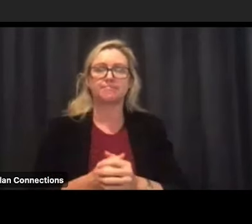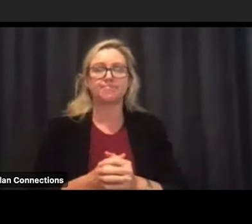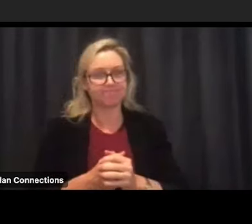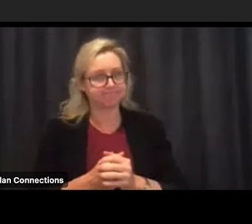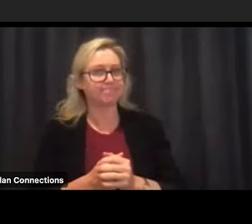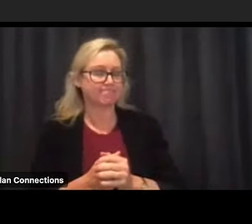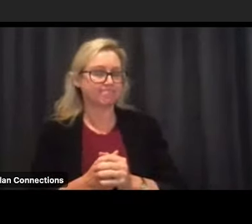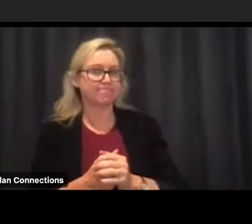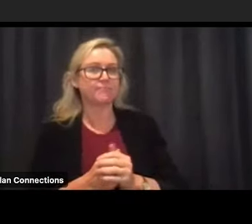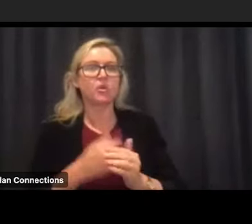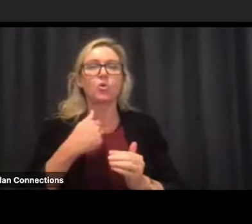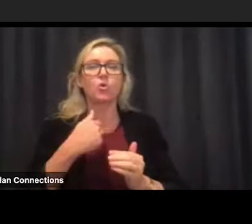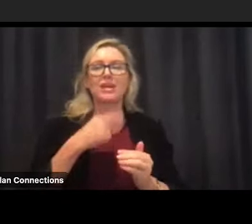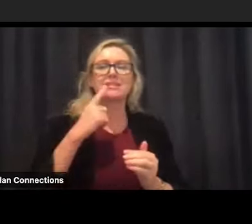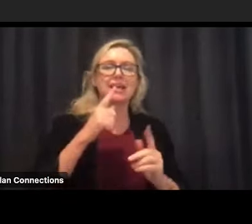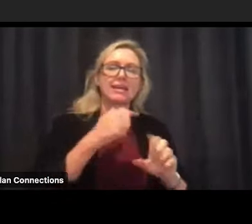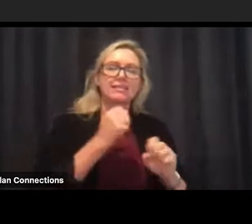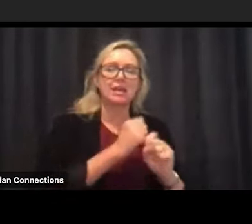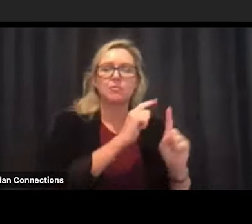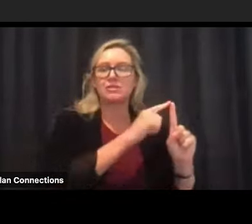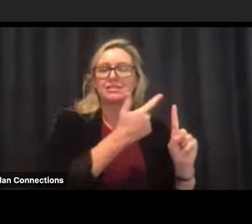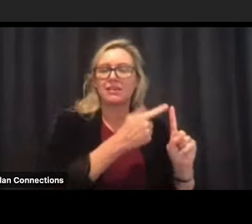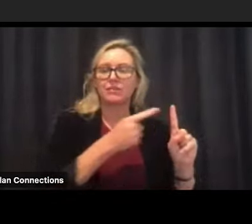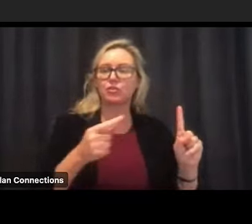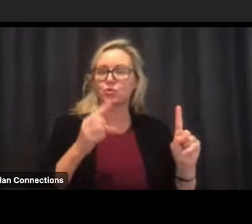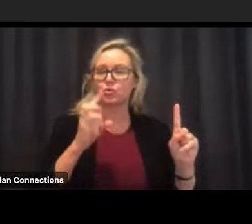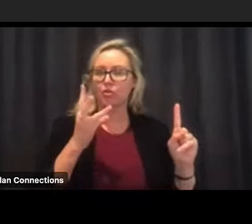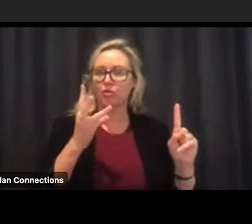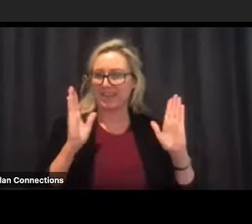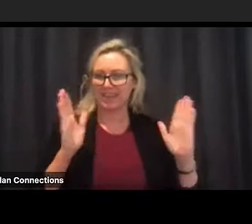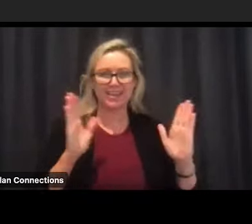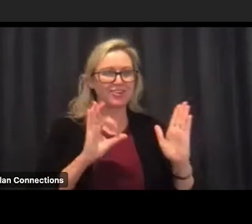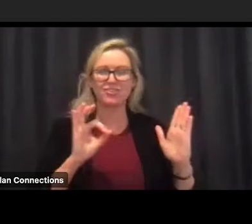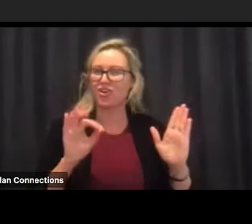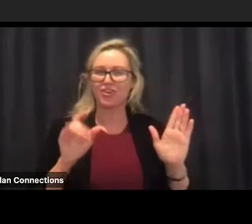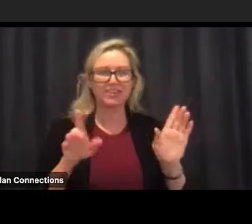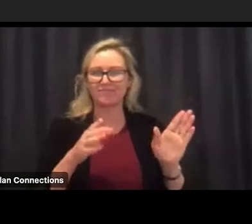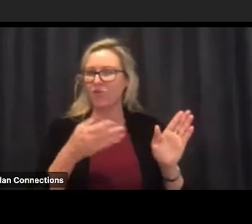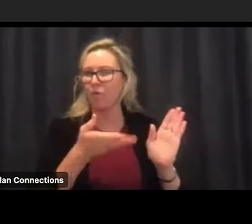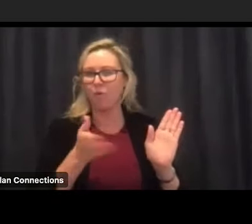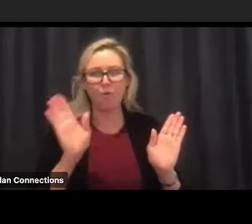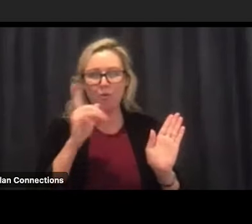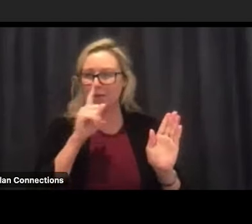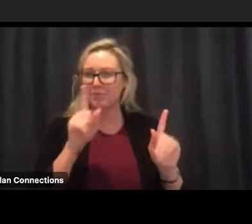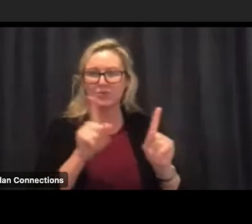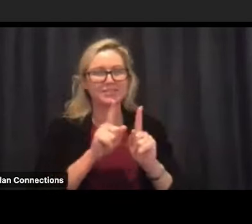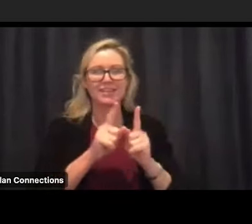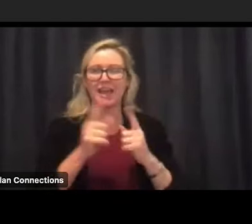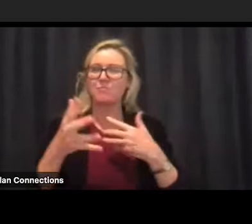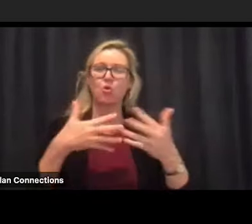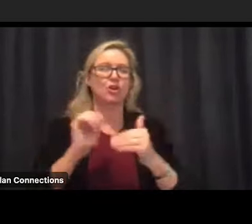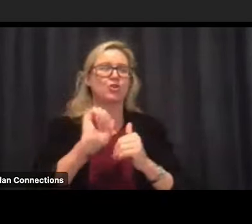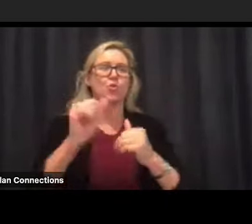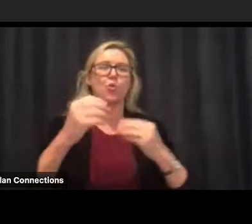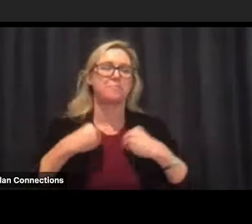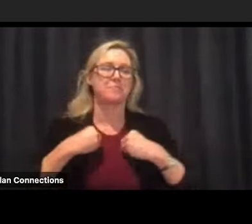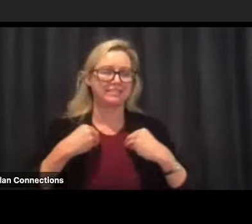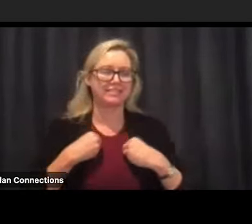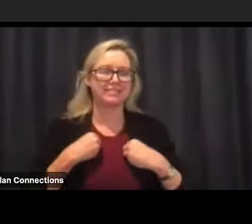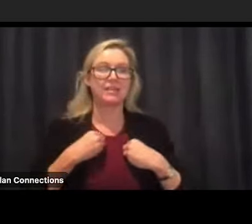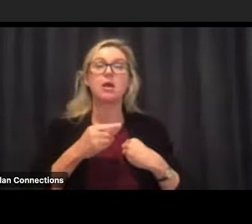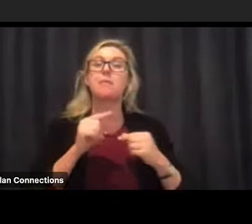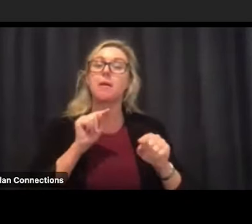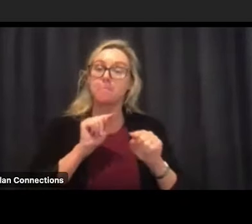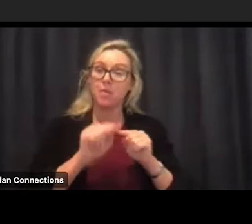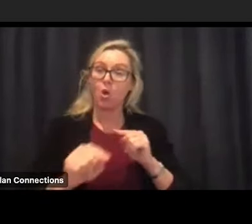shift hours, like say 7 o'clock to 3 o'clock. Not all homes work by that, but I think most homes do work on